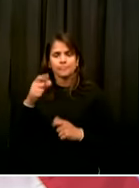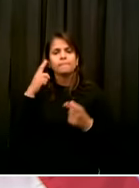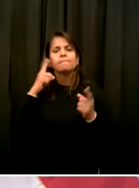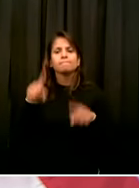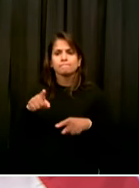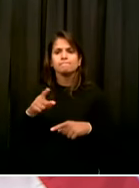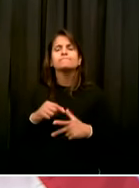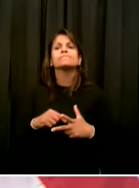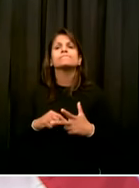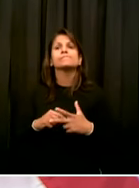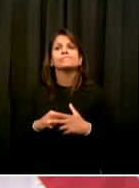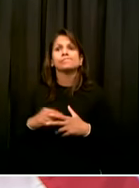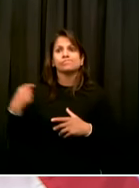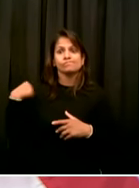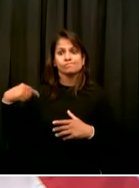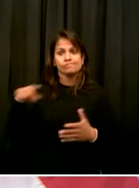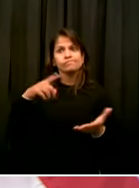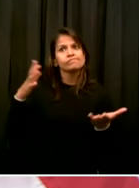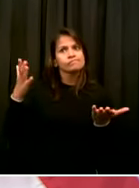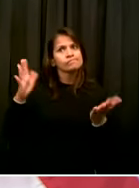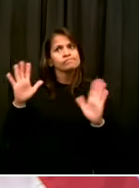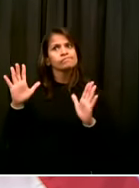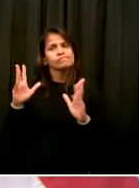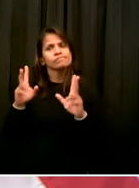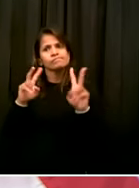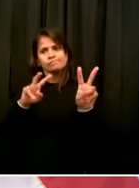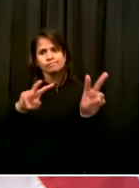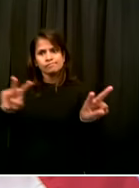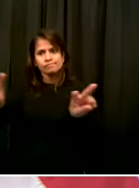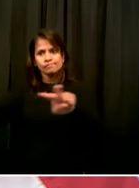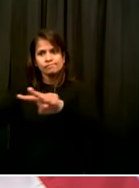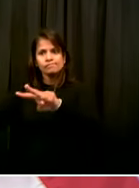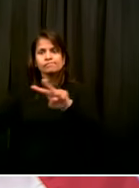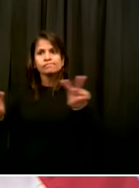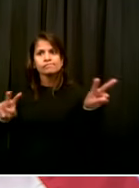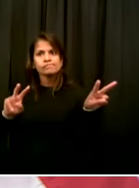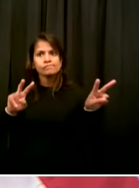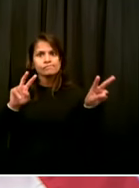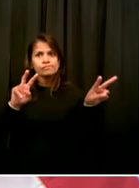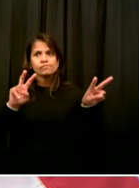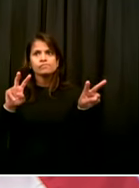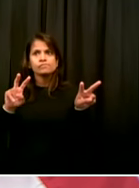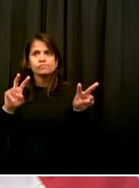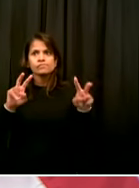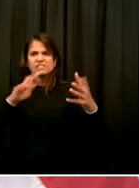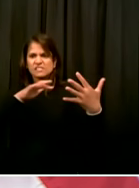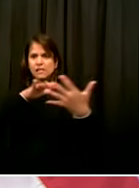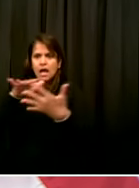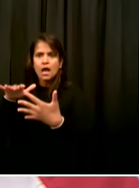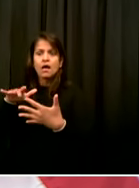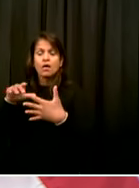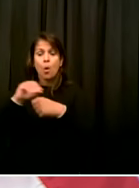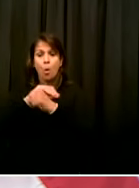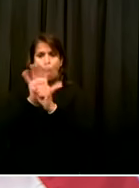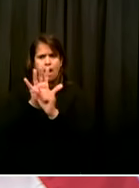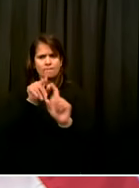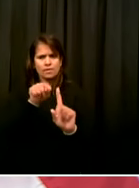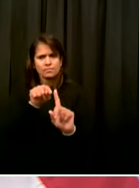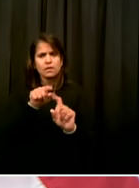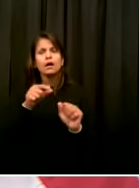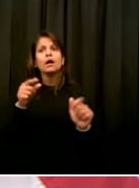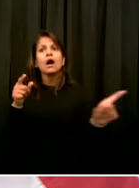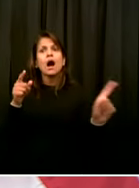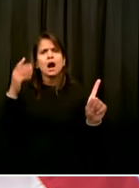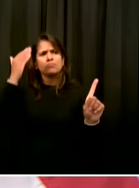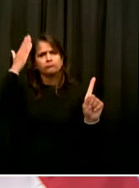to New Yorkers would be to make sure that we focus on being cautious,